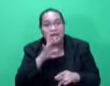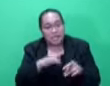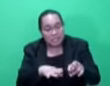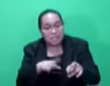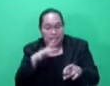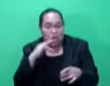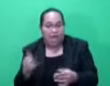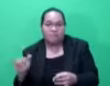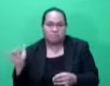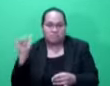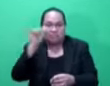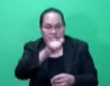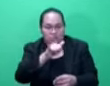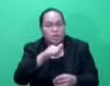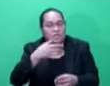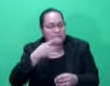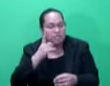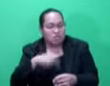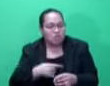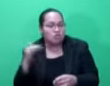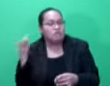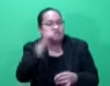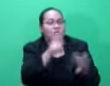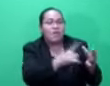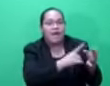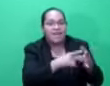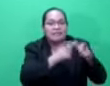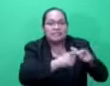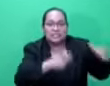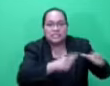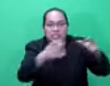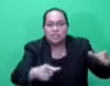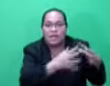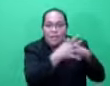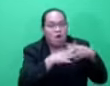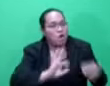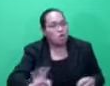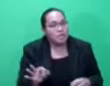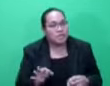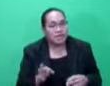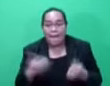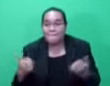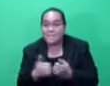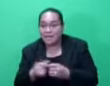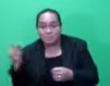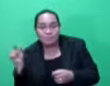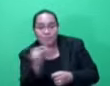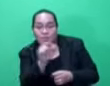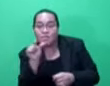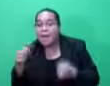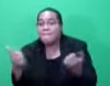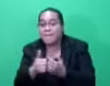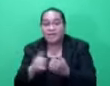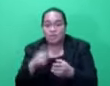have the aircraft. We still yet to fly into those cities. Honorable Speaker, many of the tourism workers are from rural